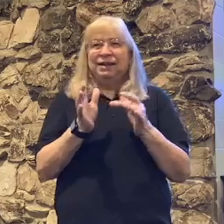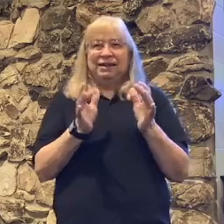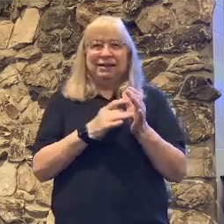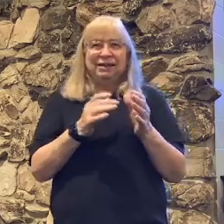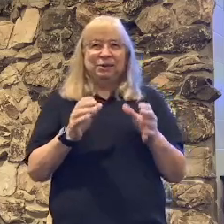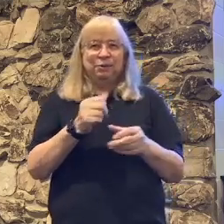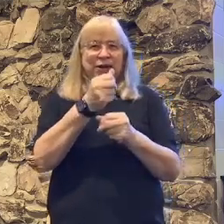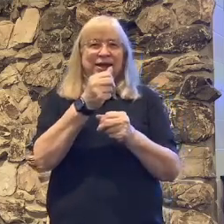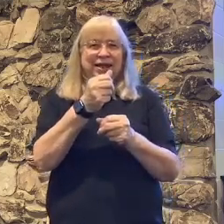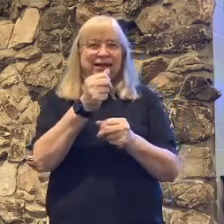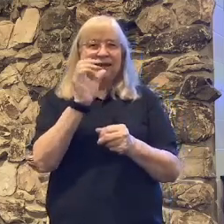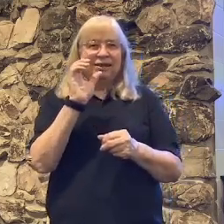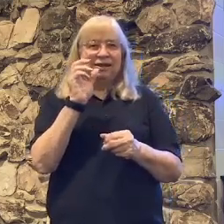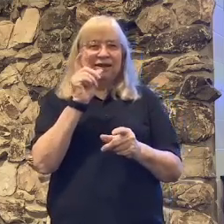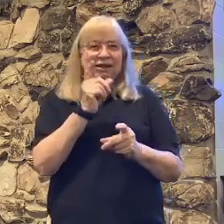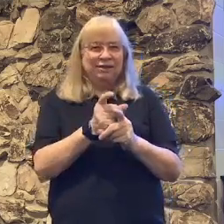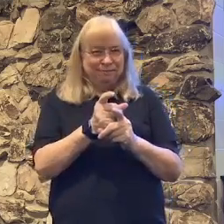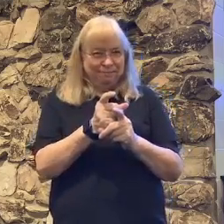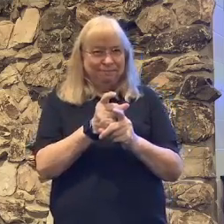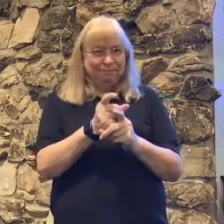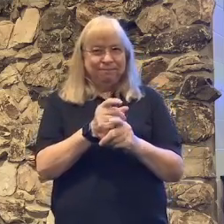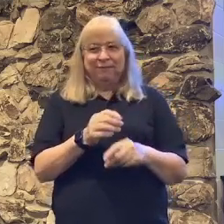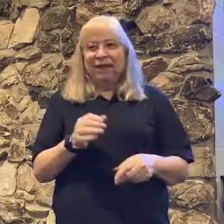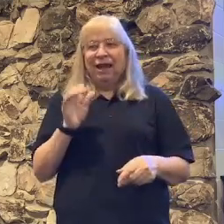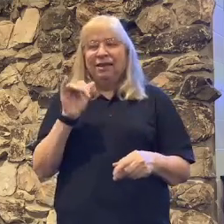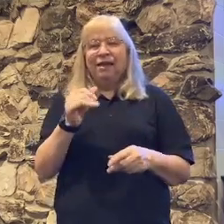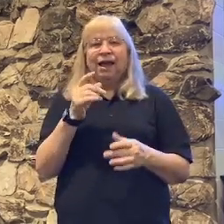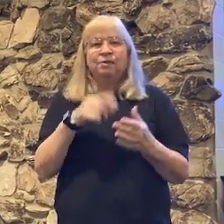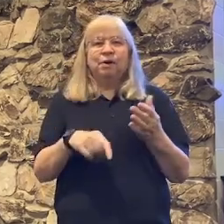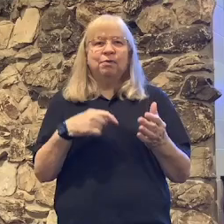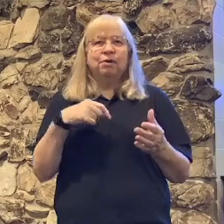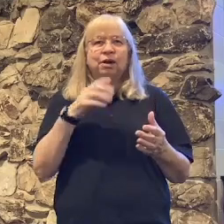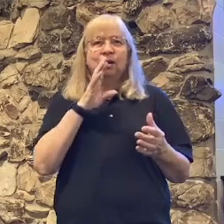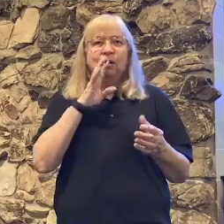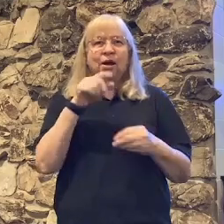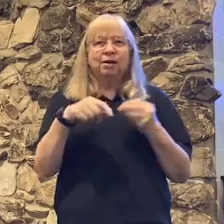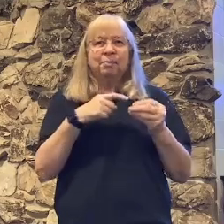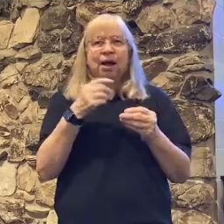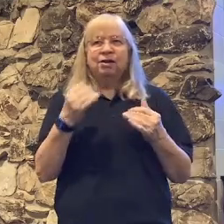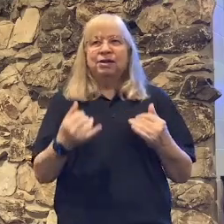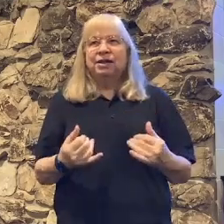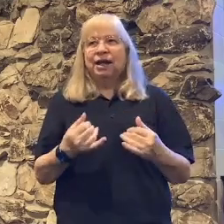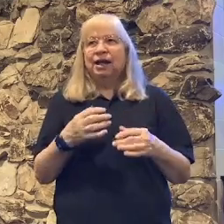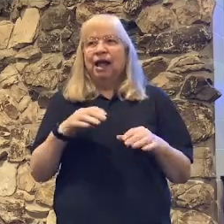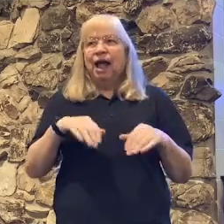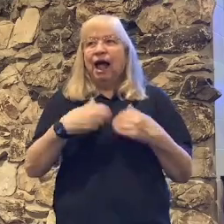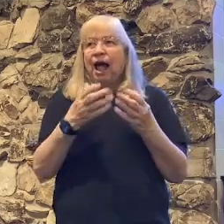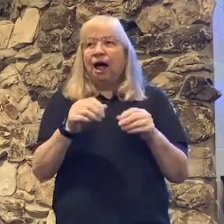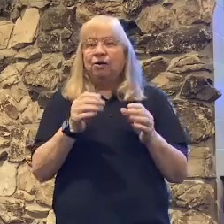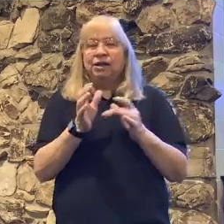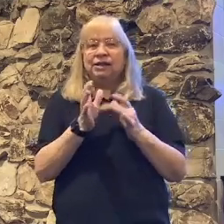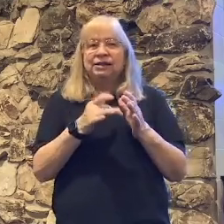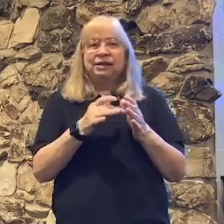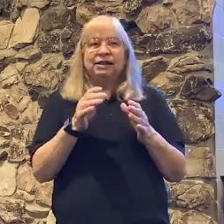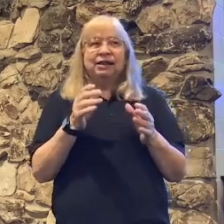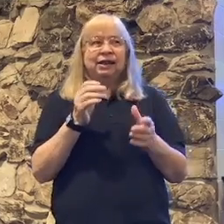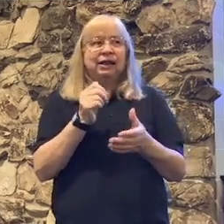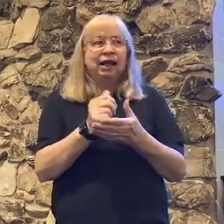Jesus. Right. Jesus wins the race. So that's what we're going to talk about today. How does Jesus help us win the